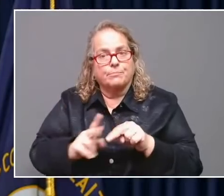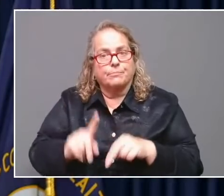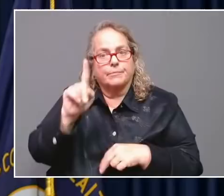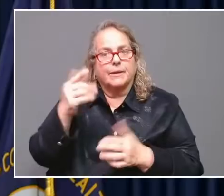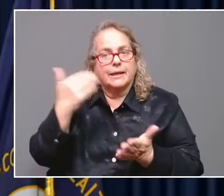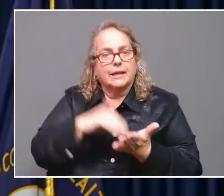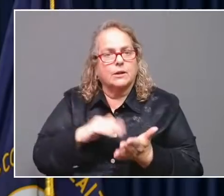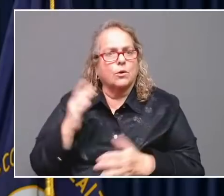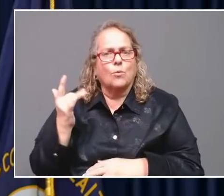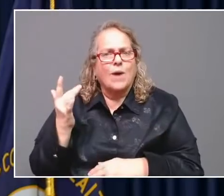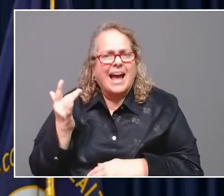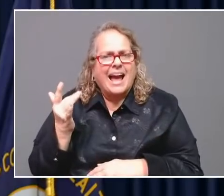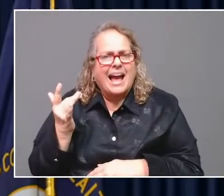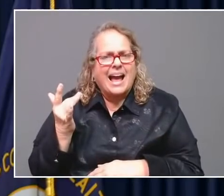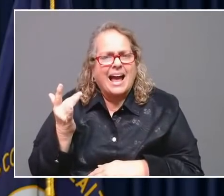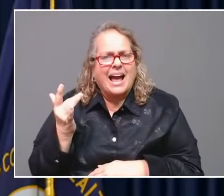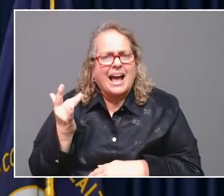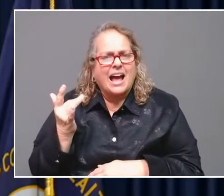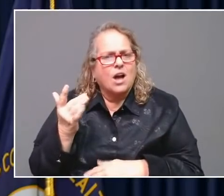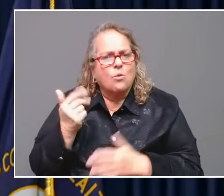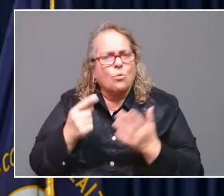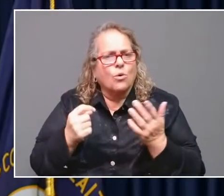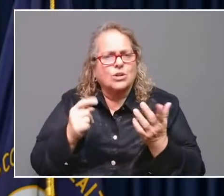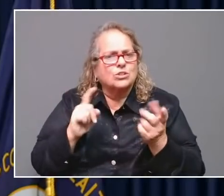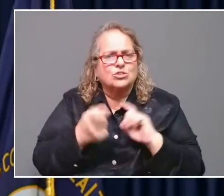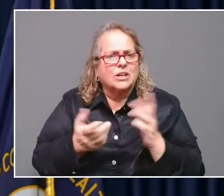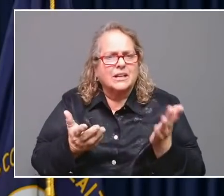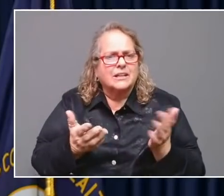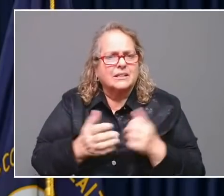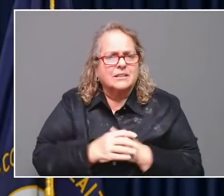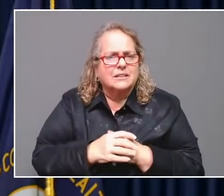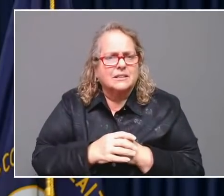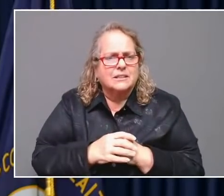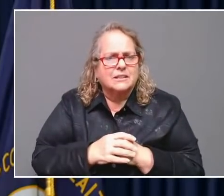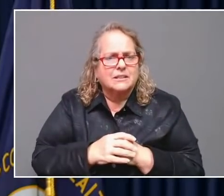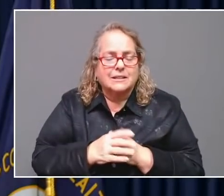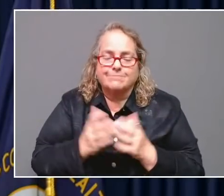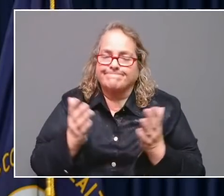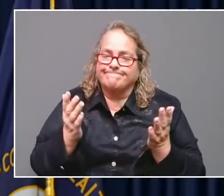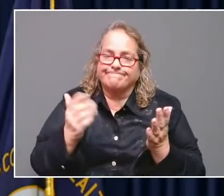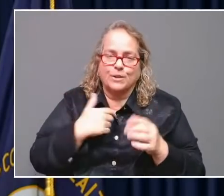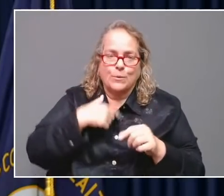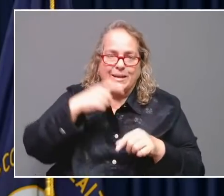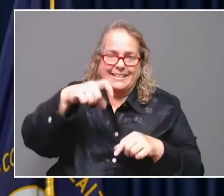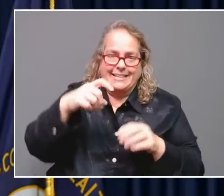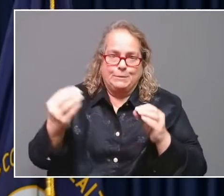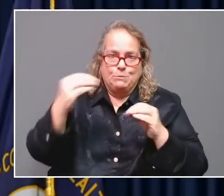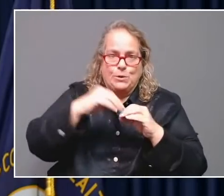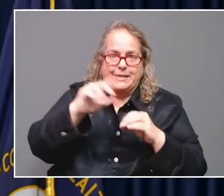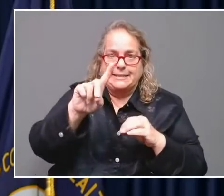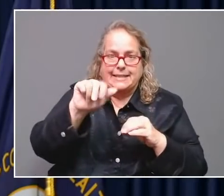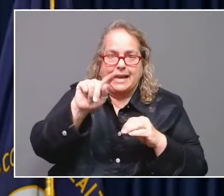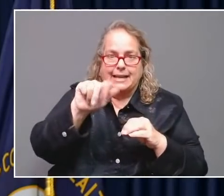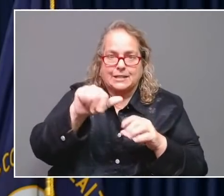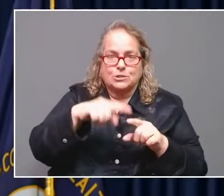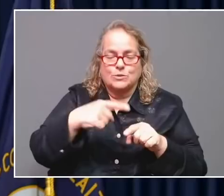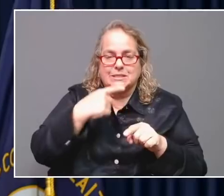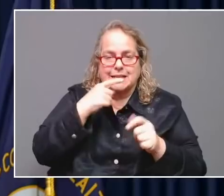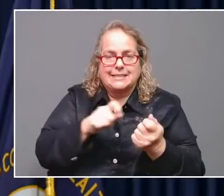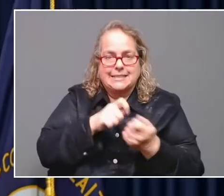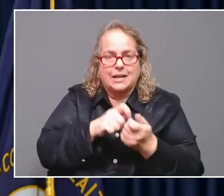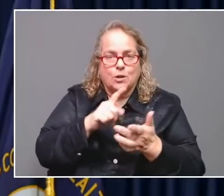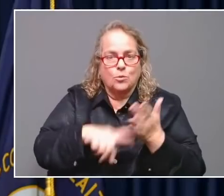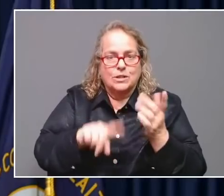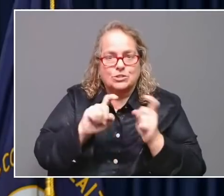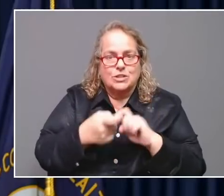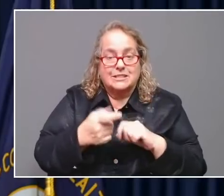changed? We'll need a little more data to be able to say definitively what's changed. But typically,